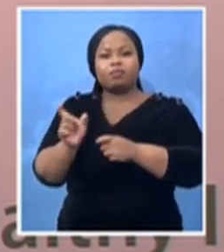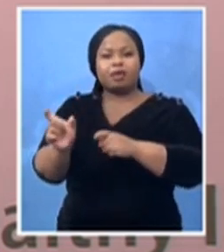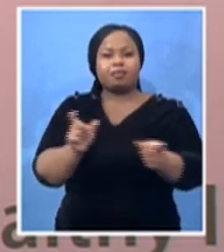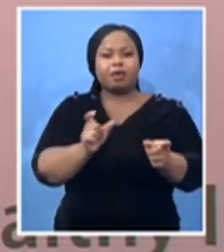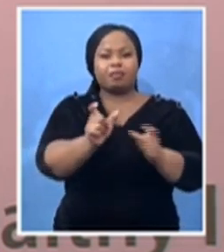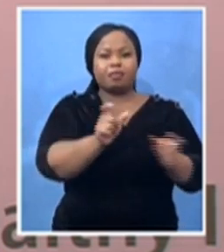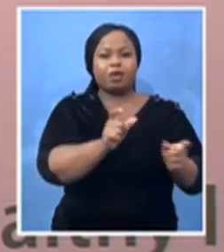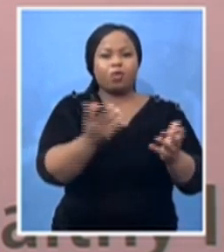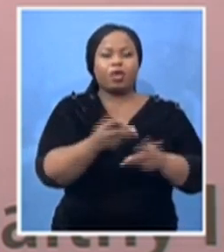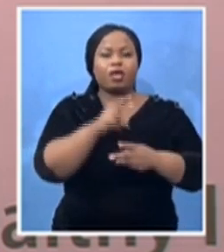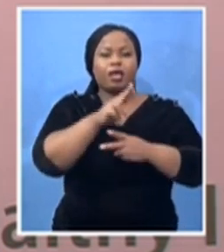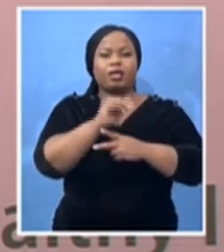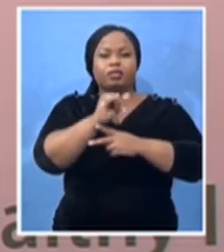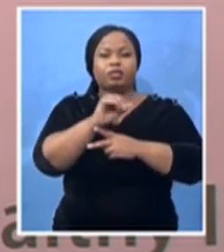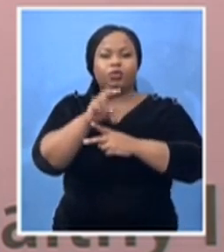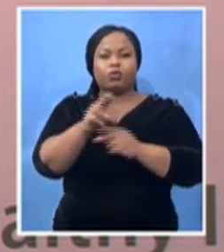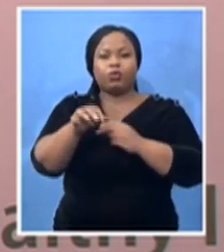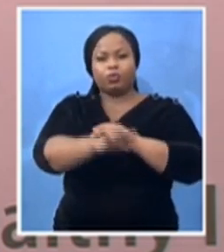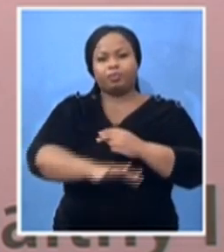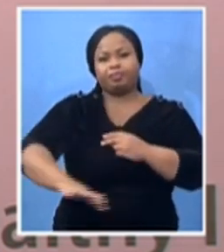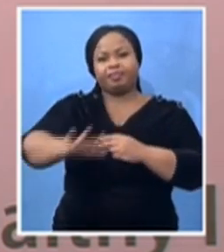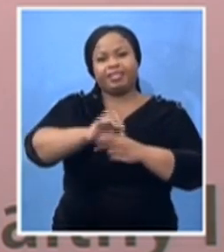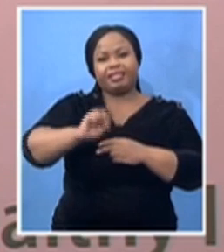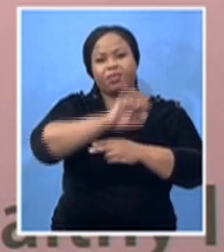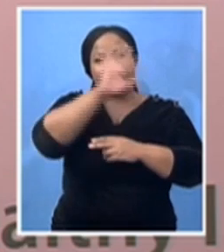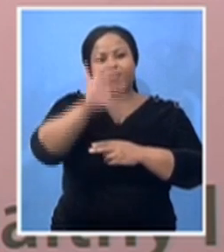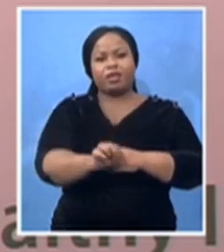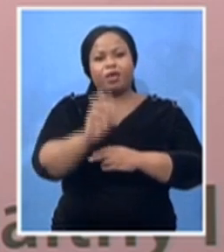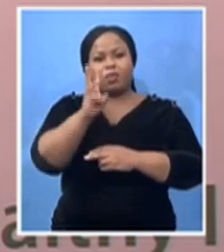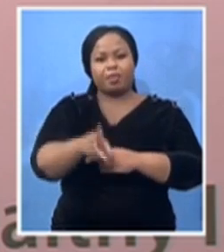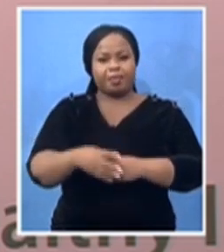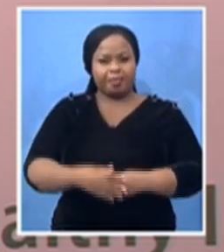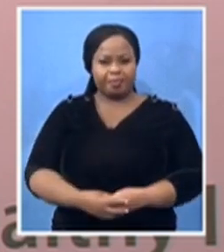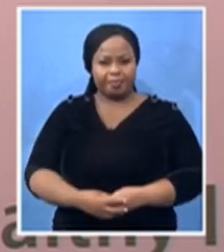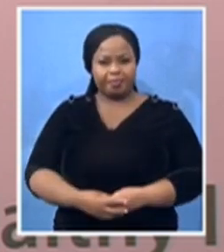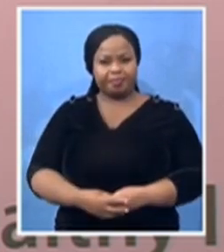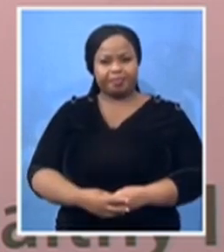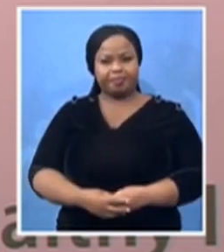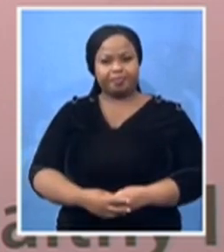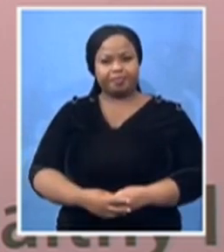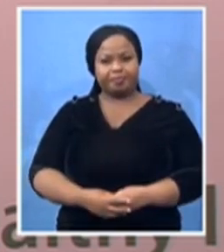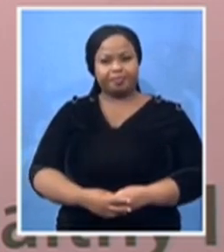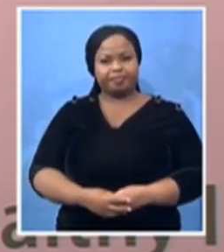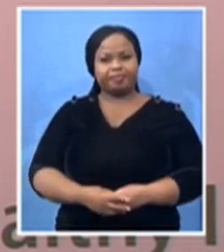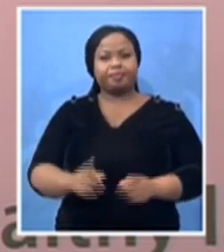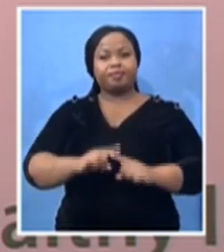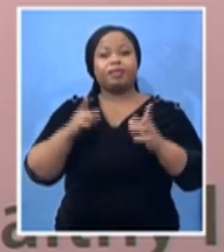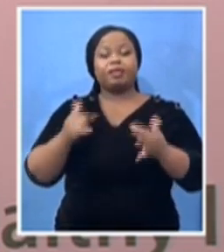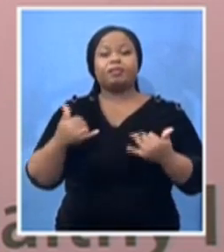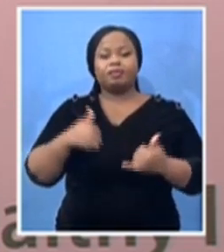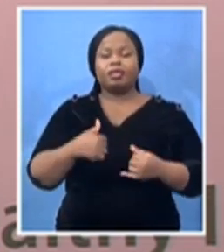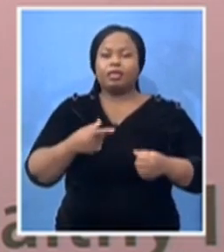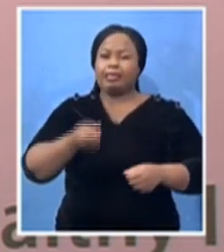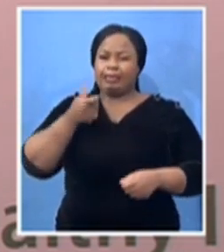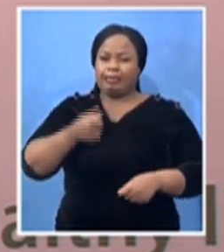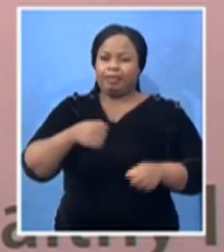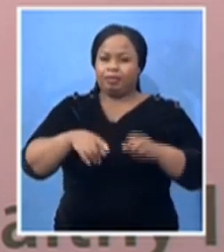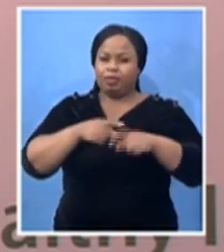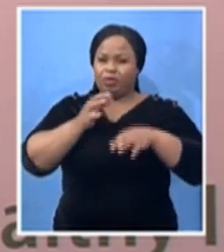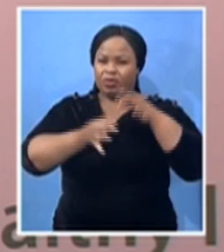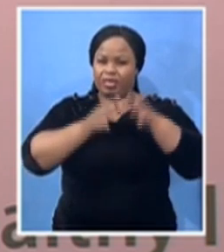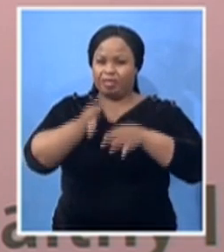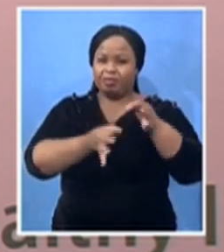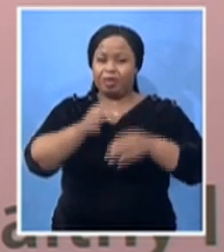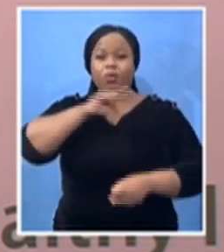South Africa. I want to take a few moments to explain why this event is happening today, amidst